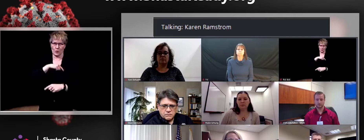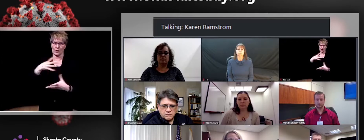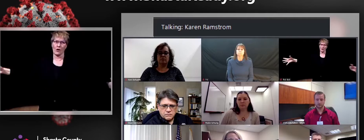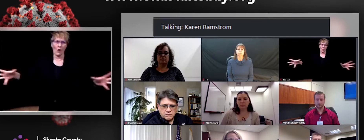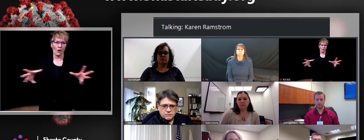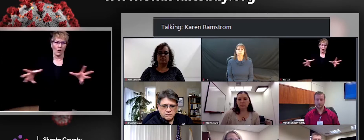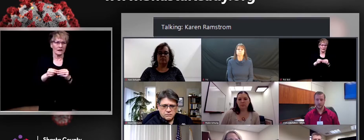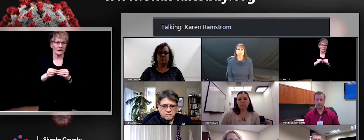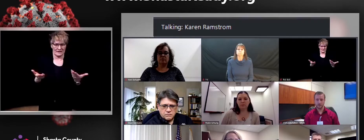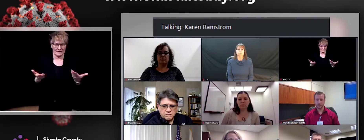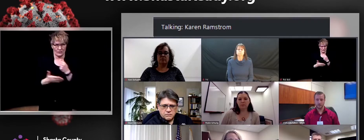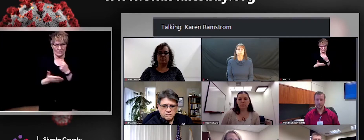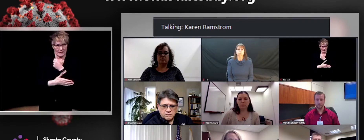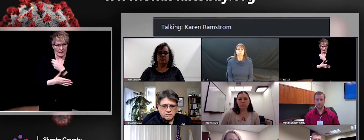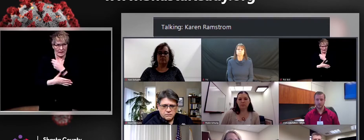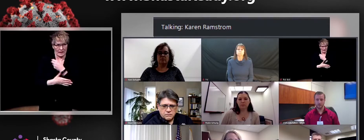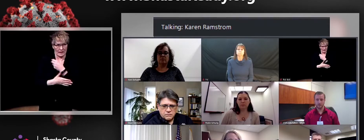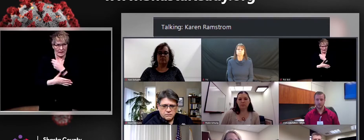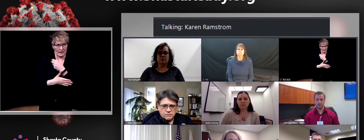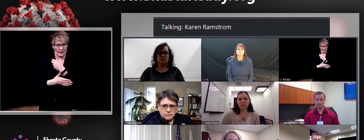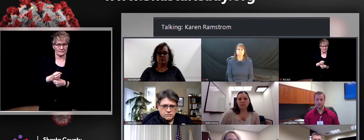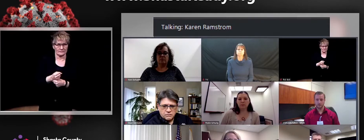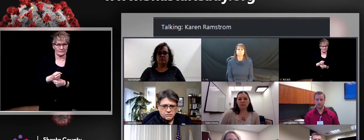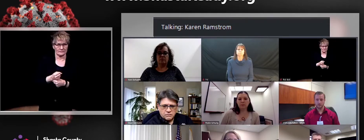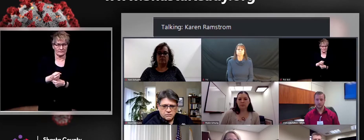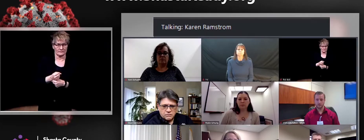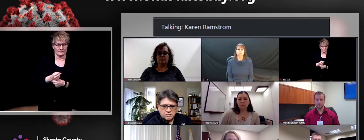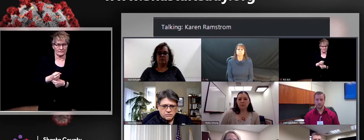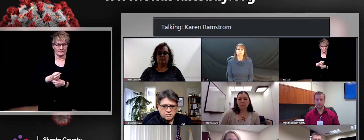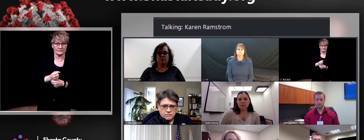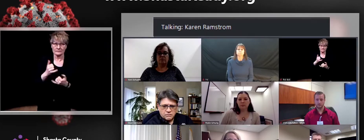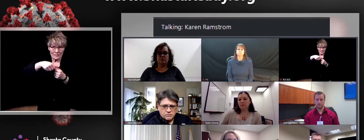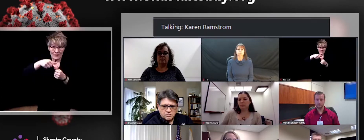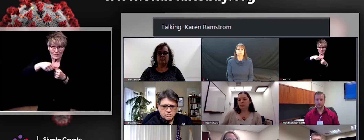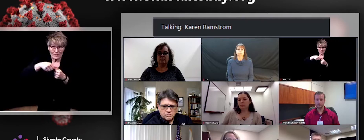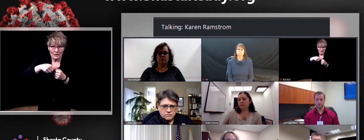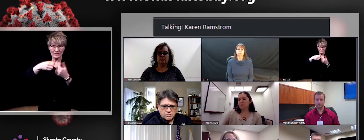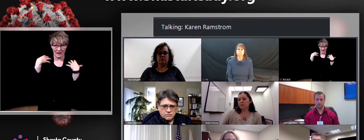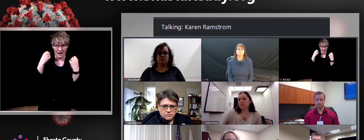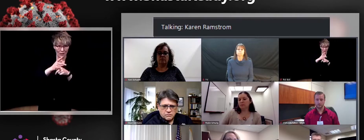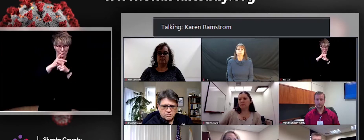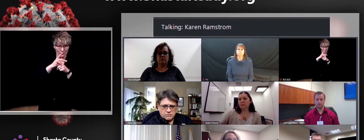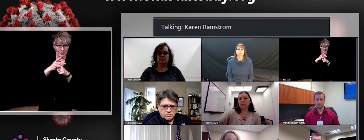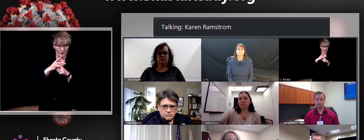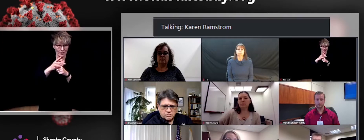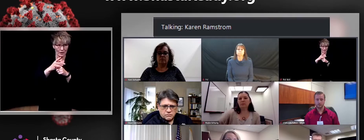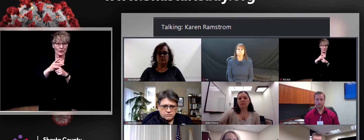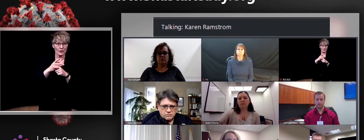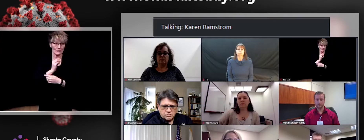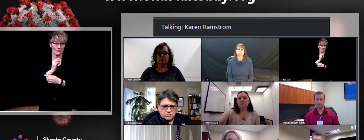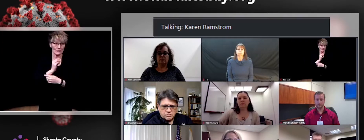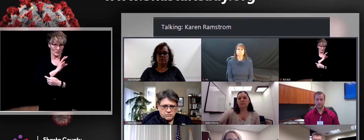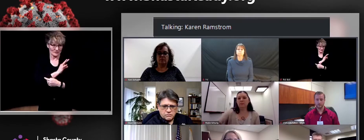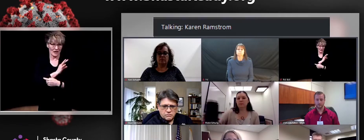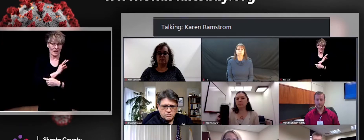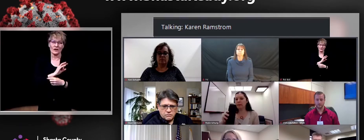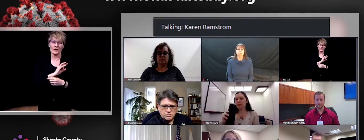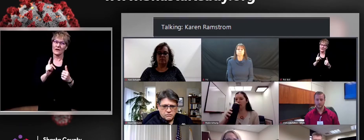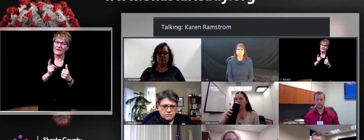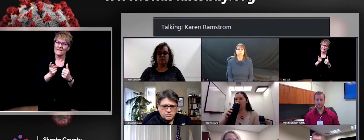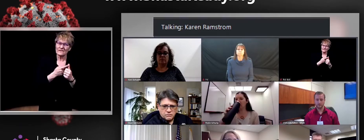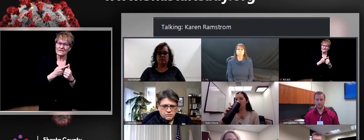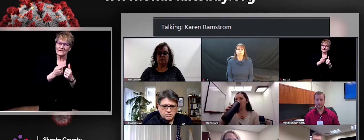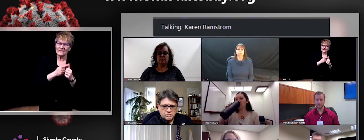have, if you will recall, phase 1A is healthcare personnel, healthcare workers. We have over 14,000 healthcare workers in our